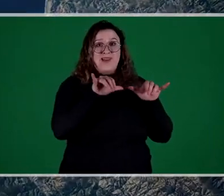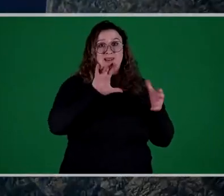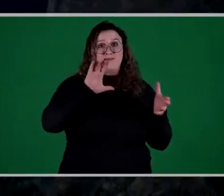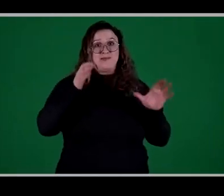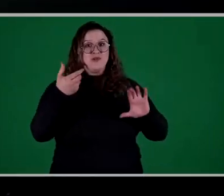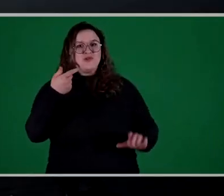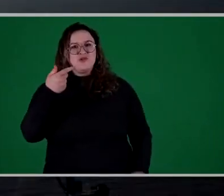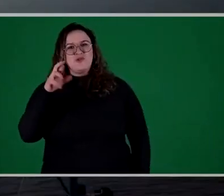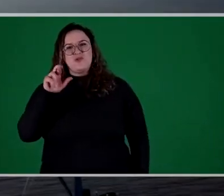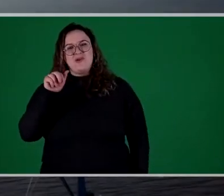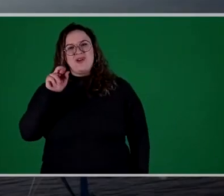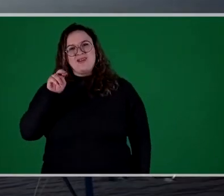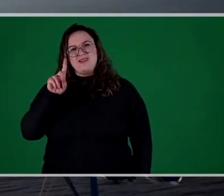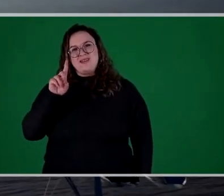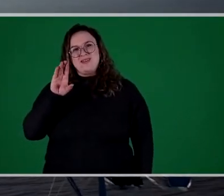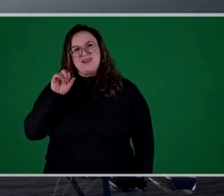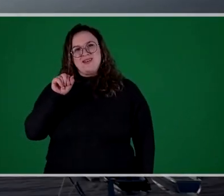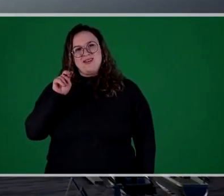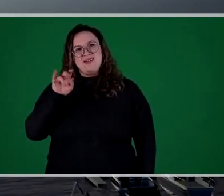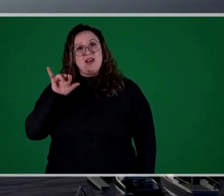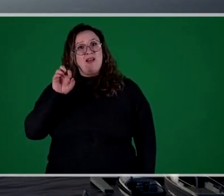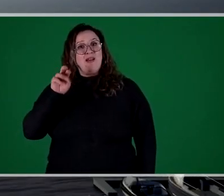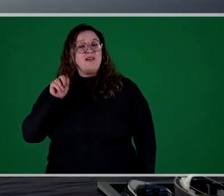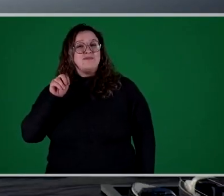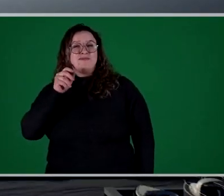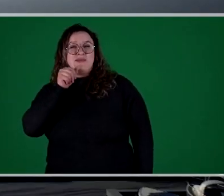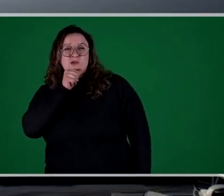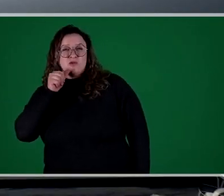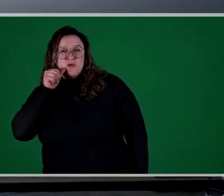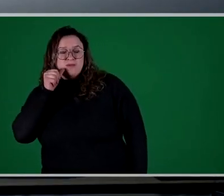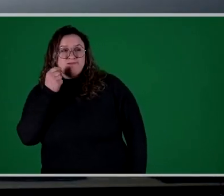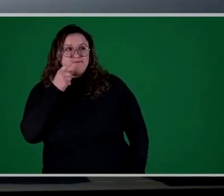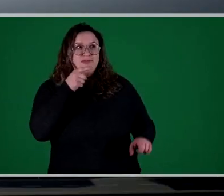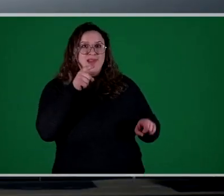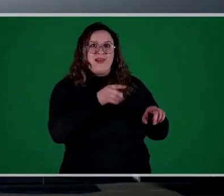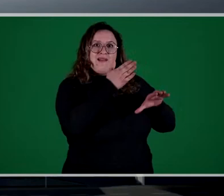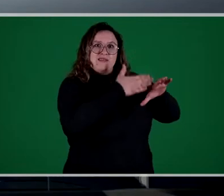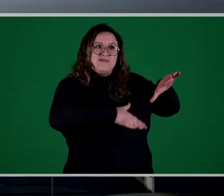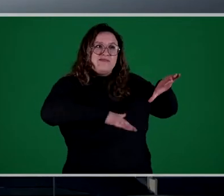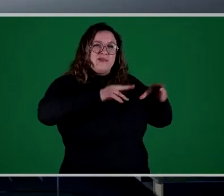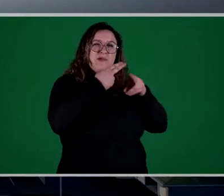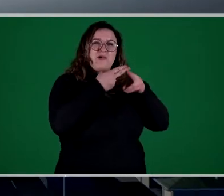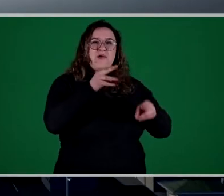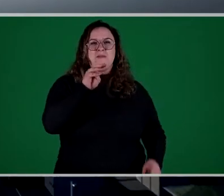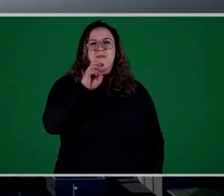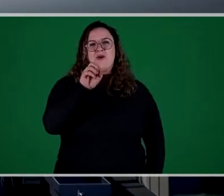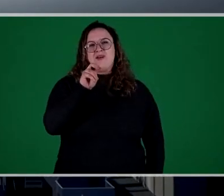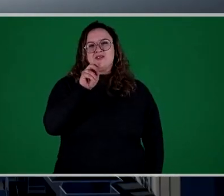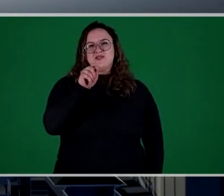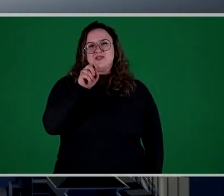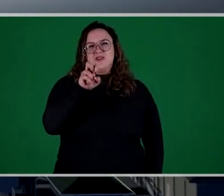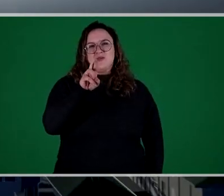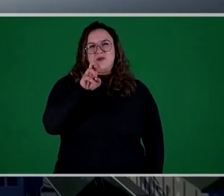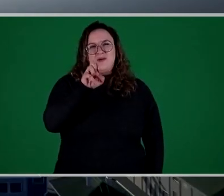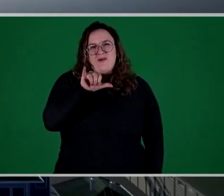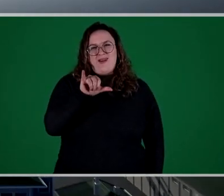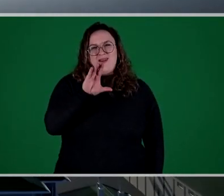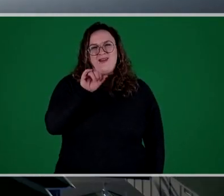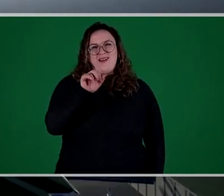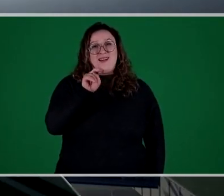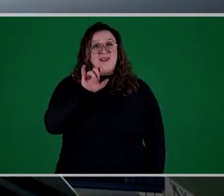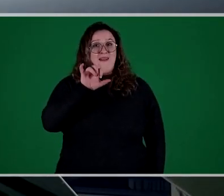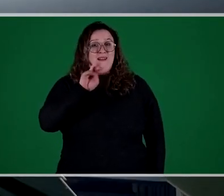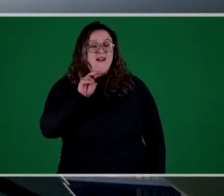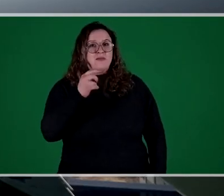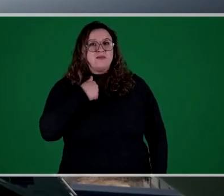offshore of MBARI in Moss Landing, California, Monterey Canyon provides our researchers quick access to the deep ocean and the chance to